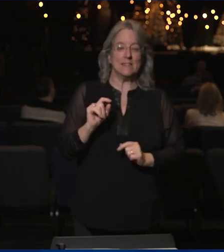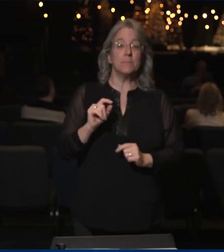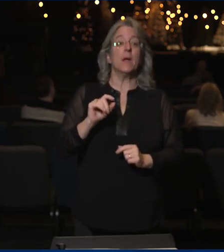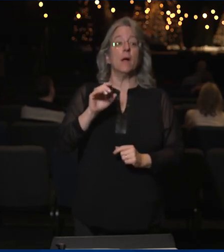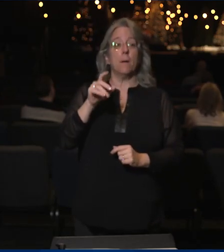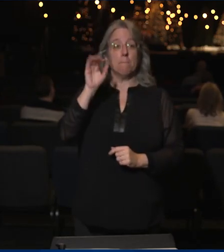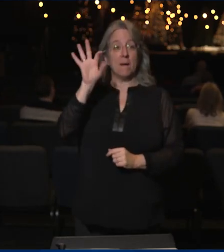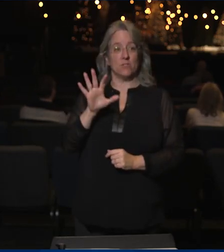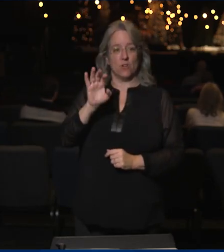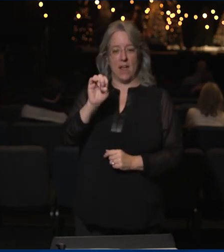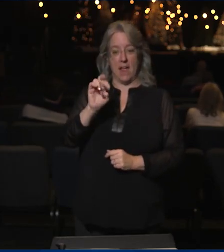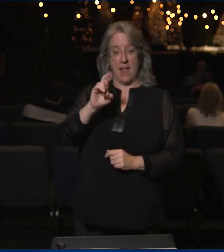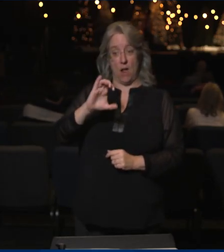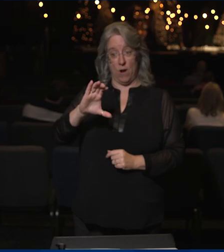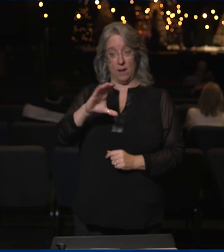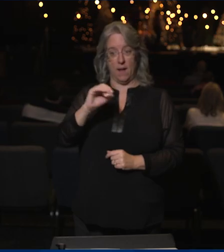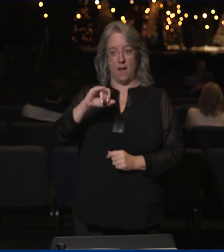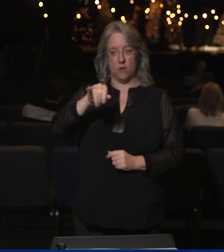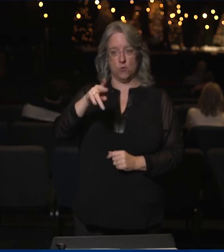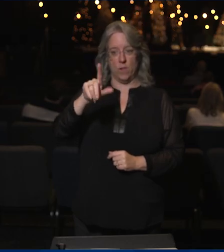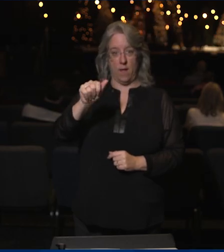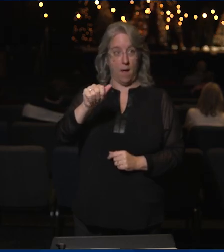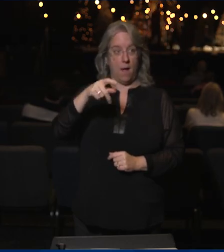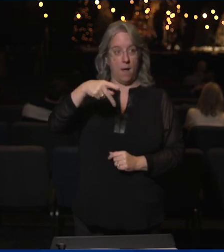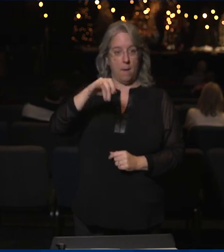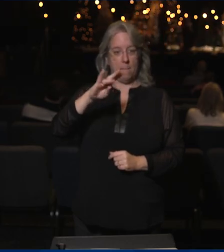Pickerel for the last time this year.